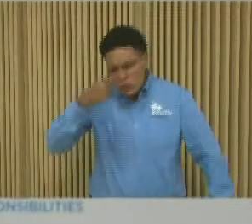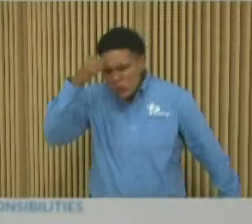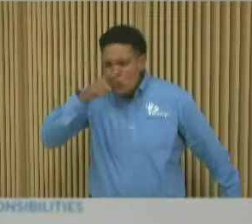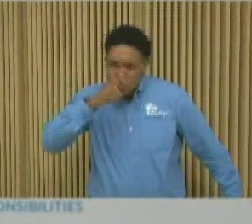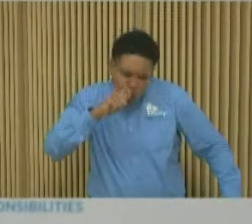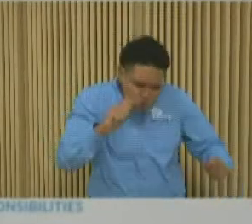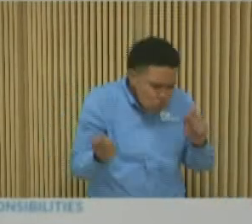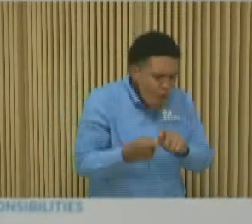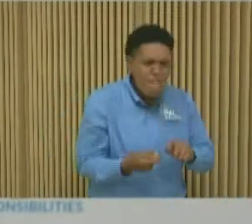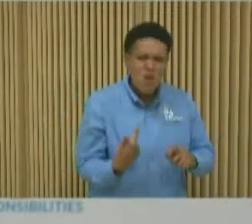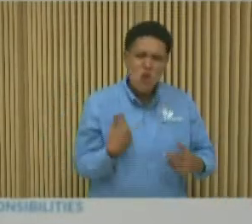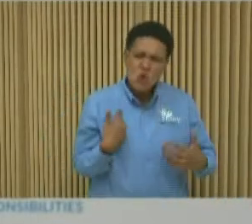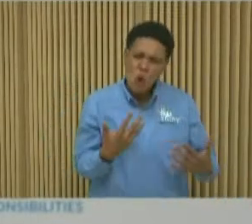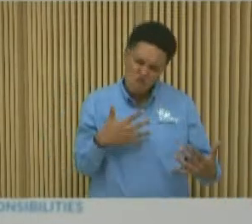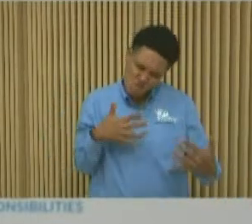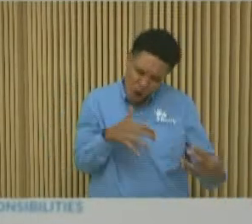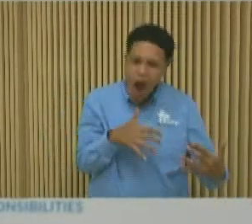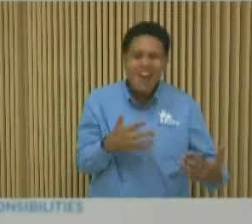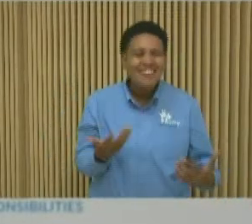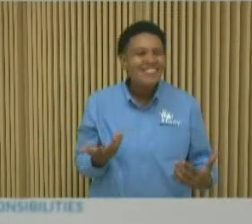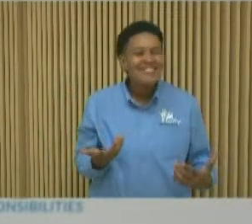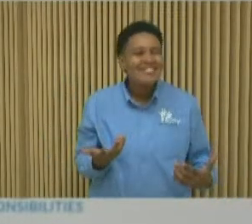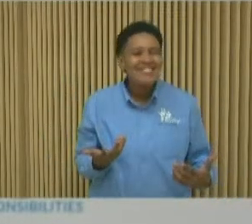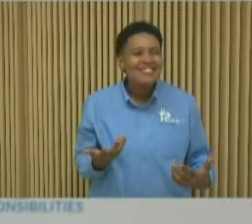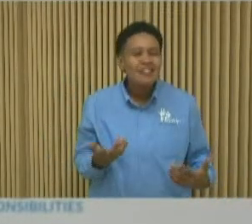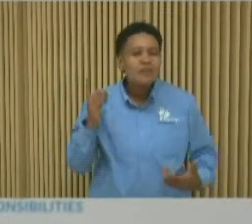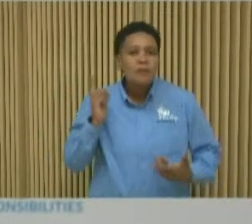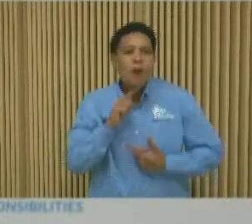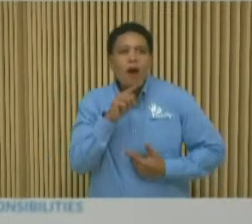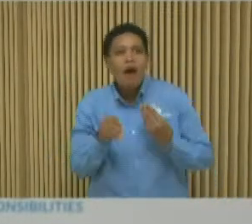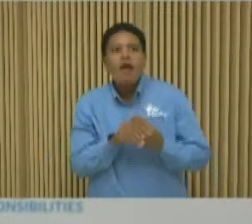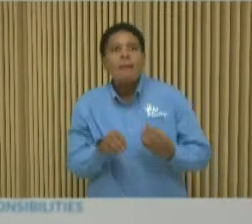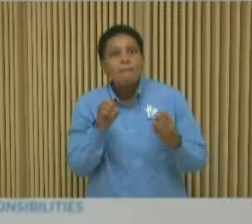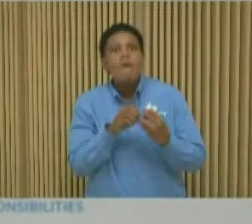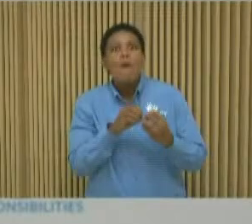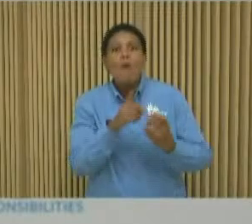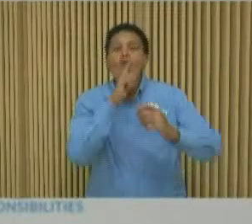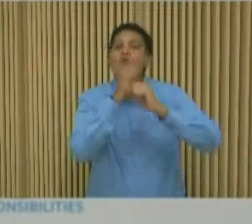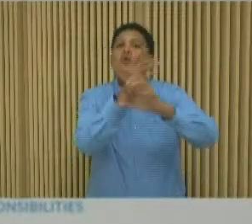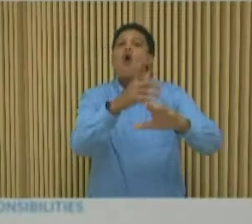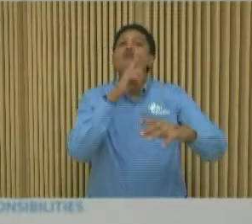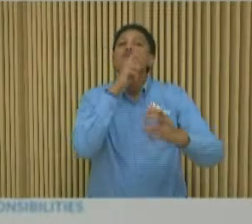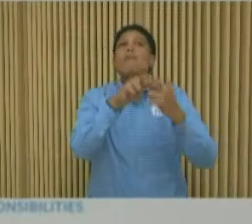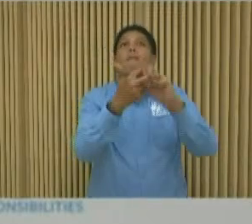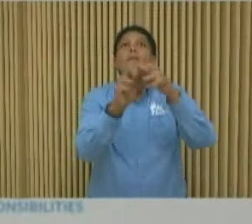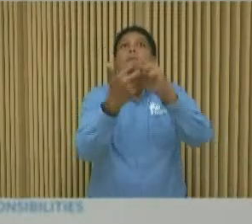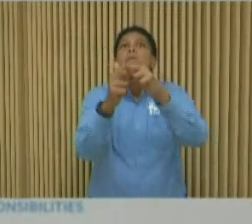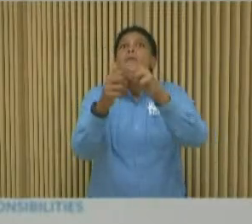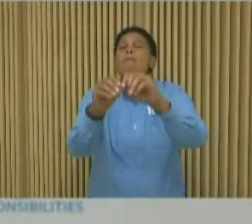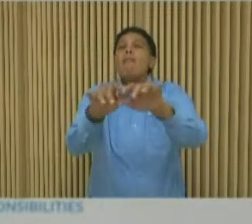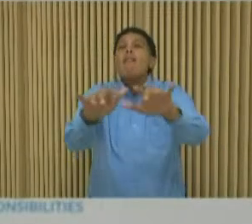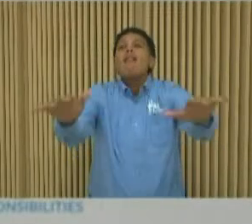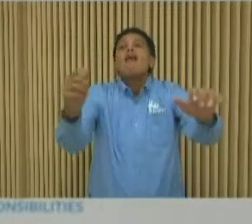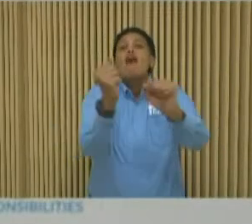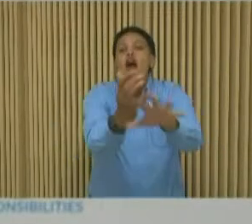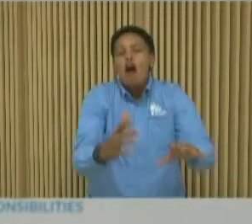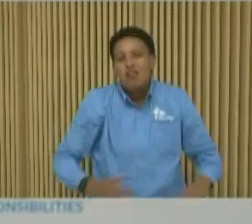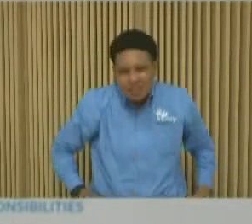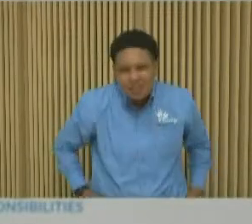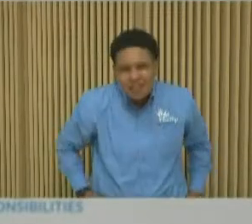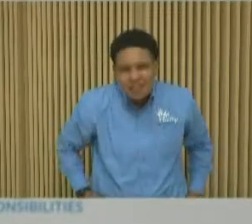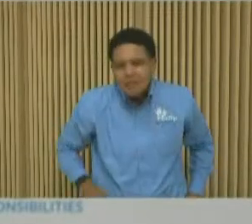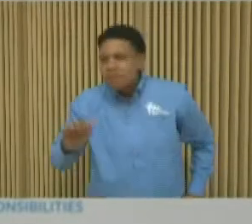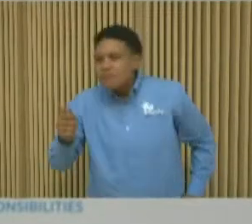retaliation, violence, and more, and creating more problems. Let